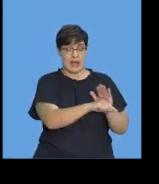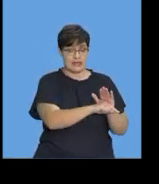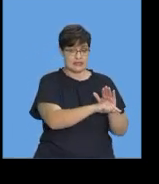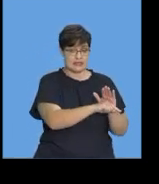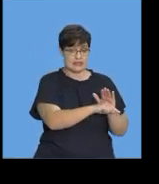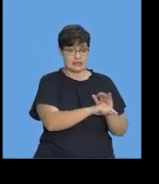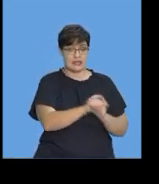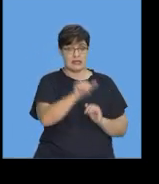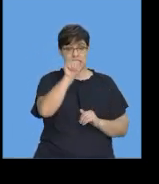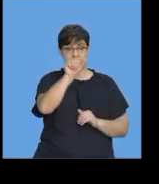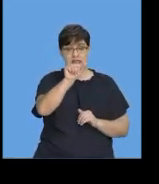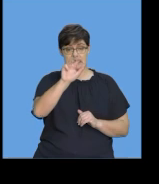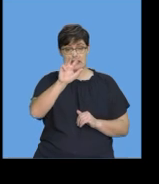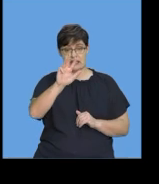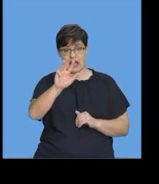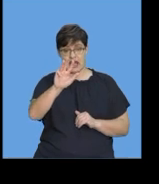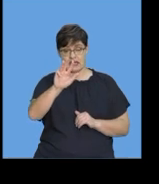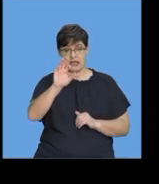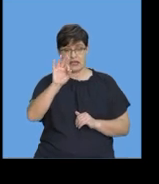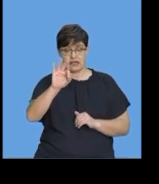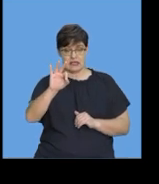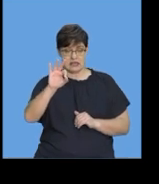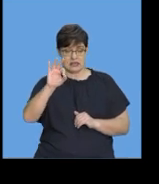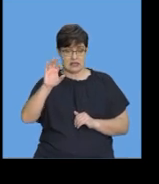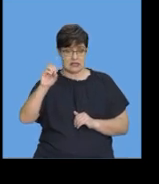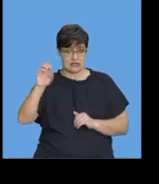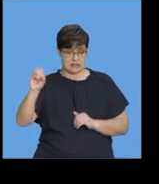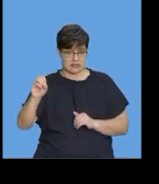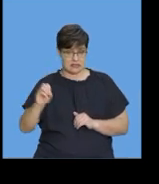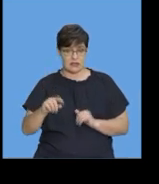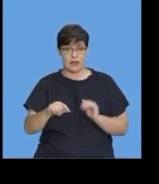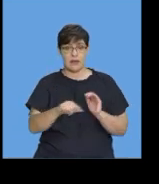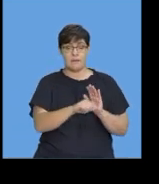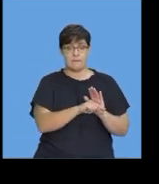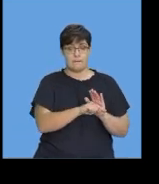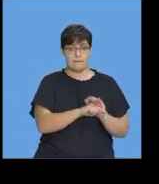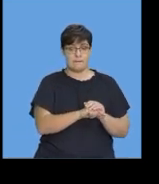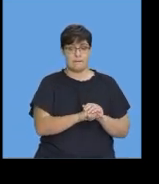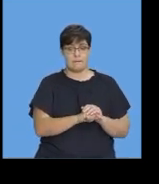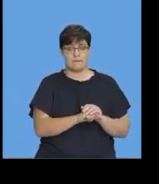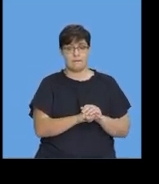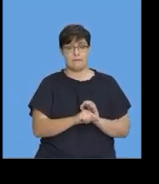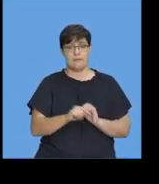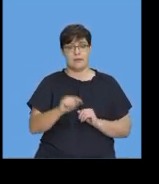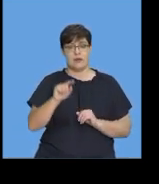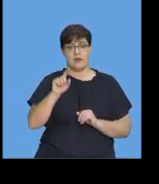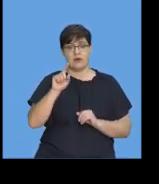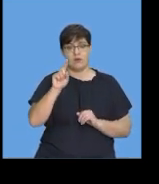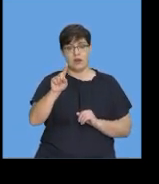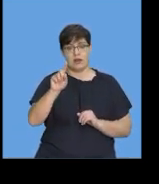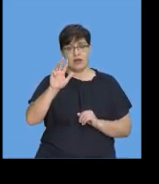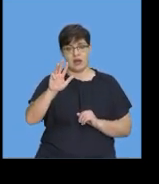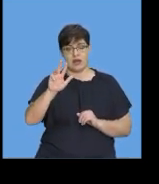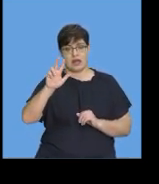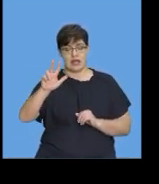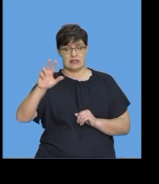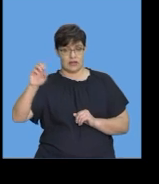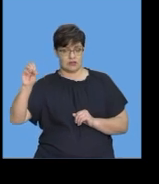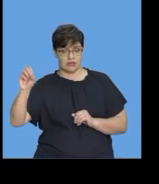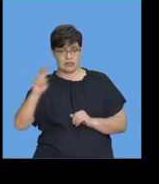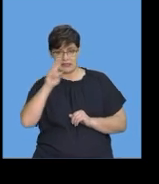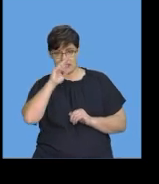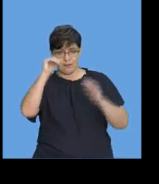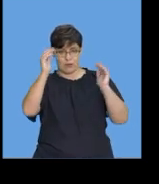Minus 69,300, can you see the bracket? Minus 69,300. minus 19.8. Can you